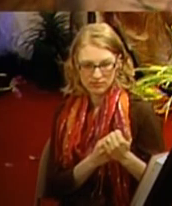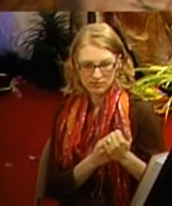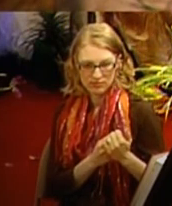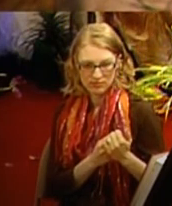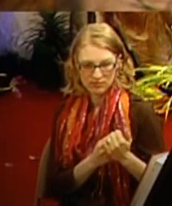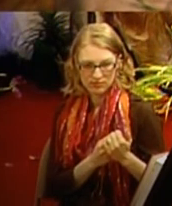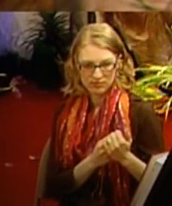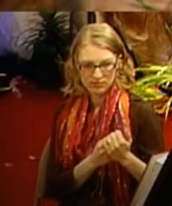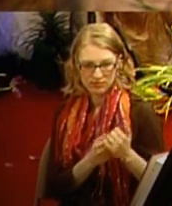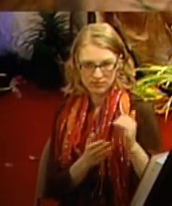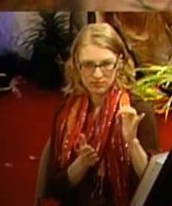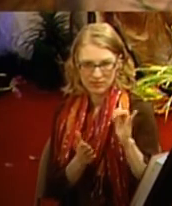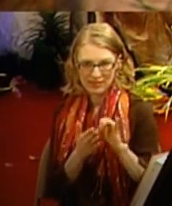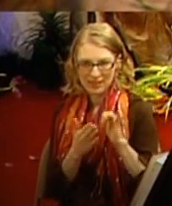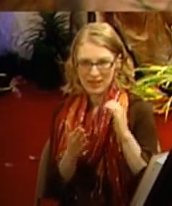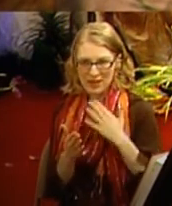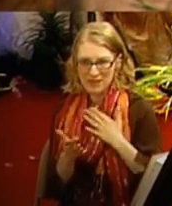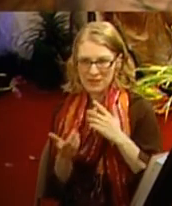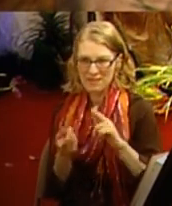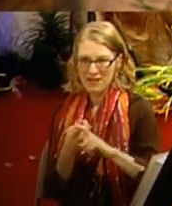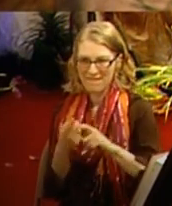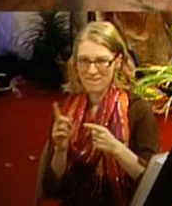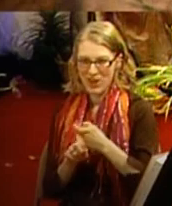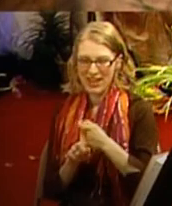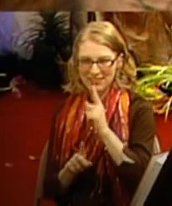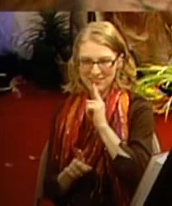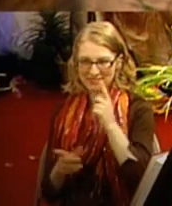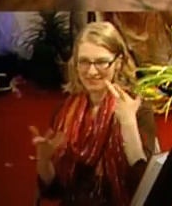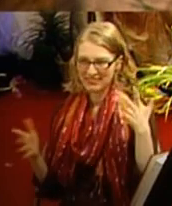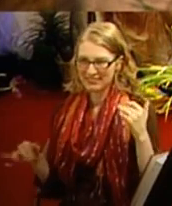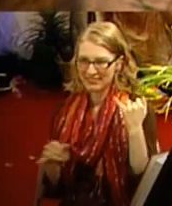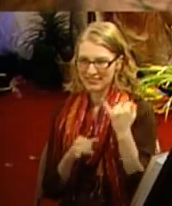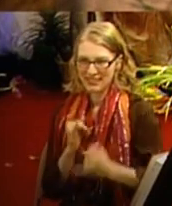And that, my friends, is the end of the story.